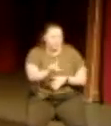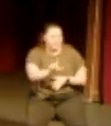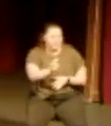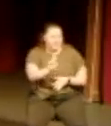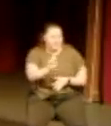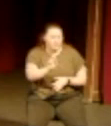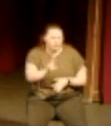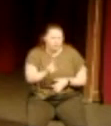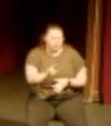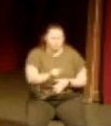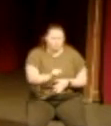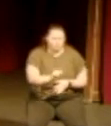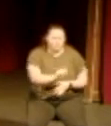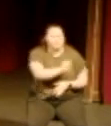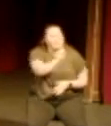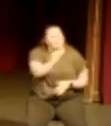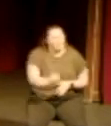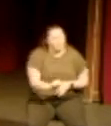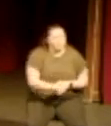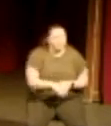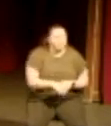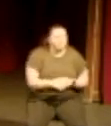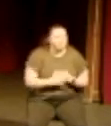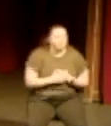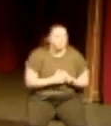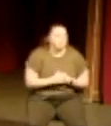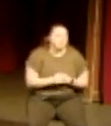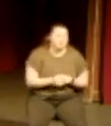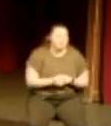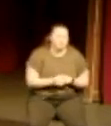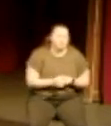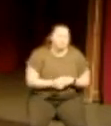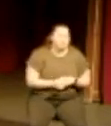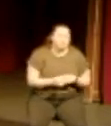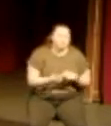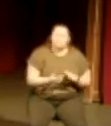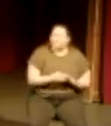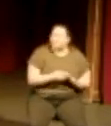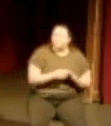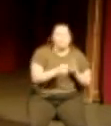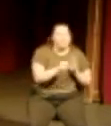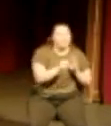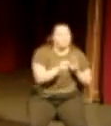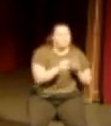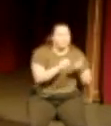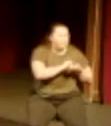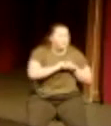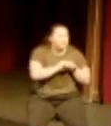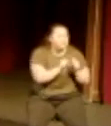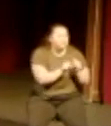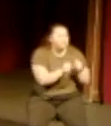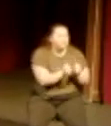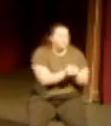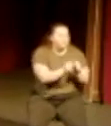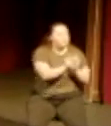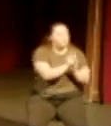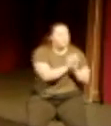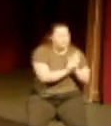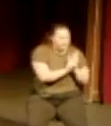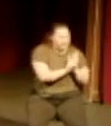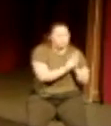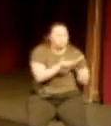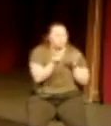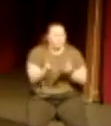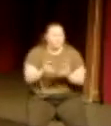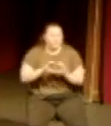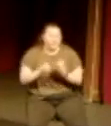got tired of hearing that. We had a partnership with Fresno State to provide classes here and there and a master's program, you know, when it would